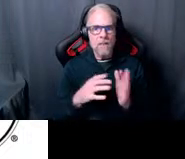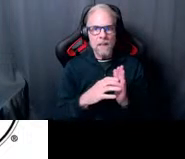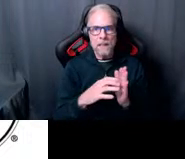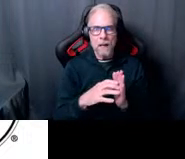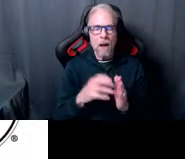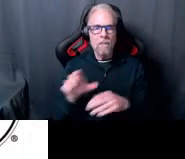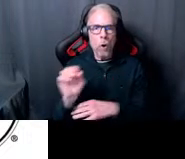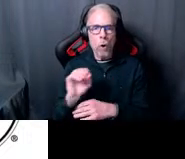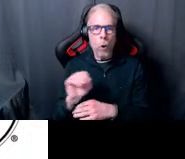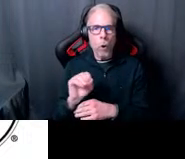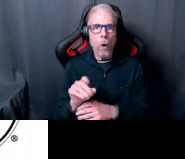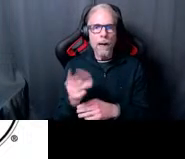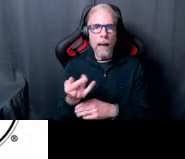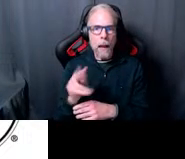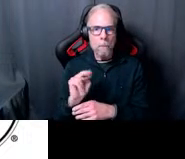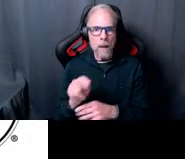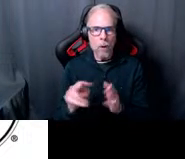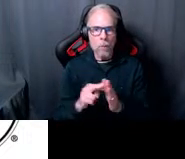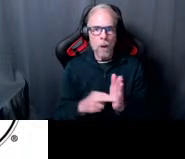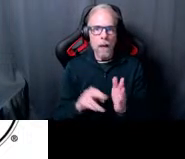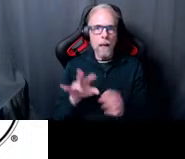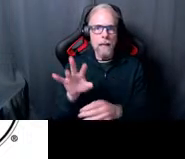Oregon Administrative Rule